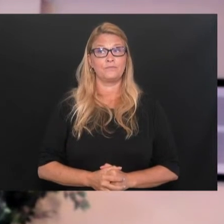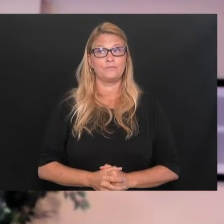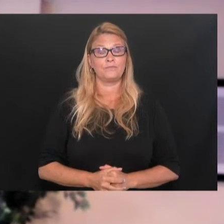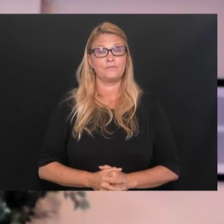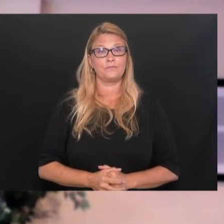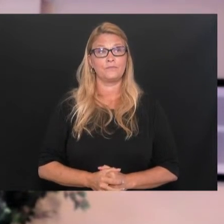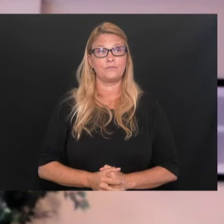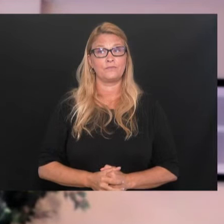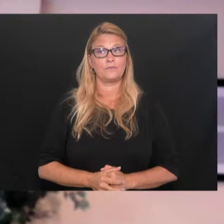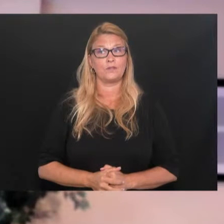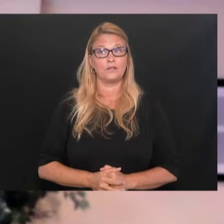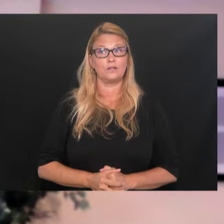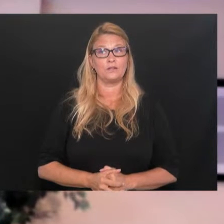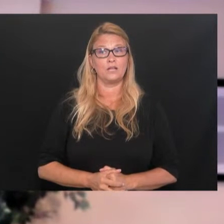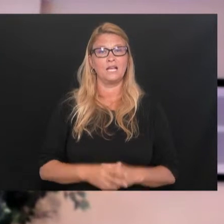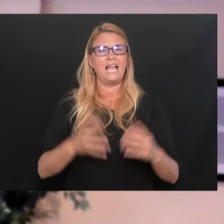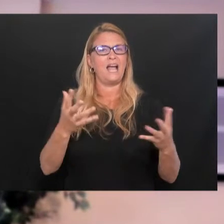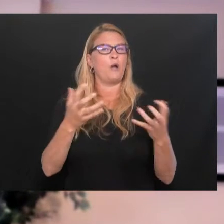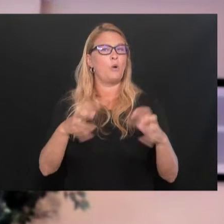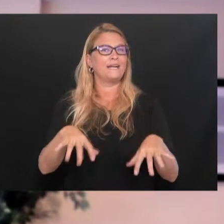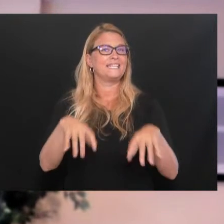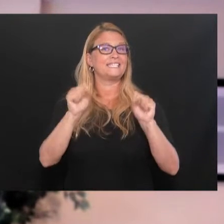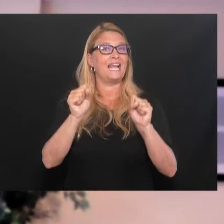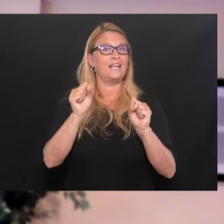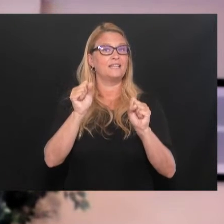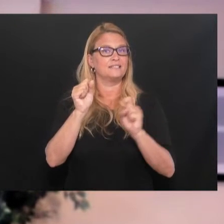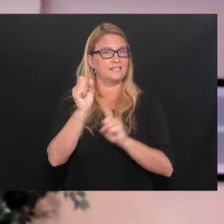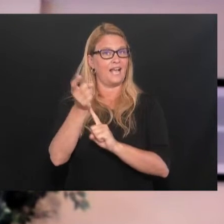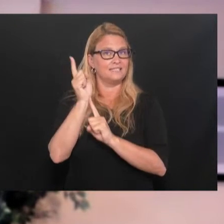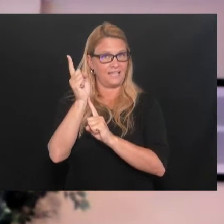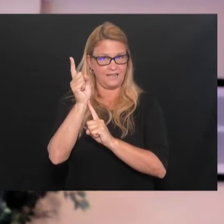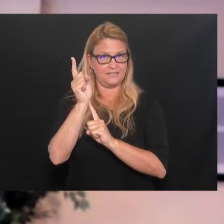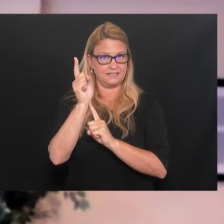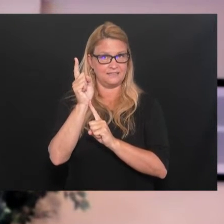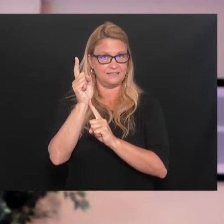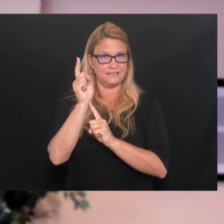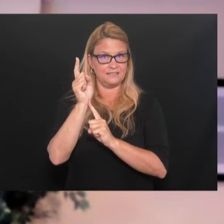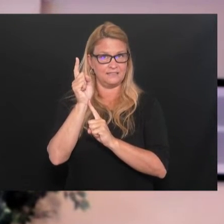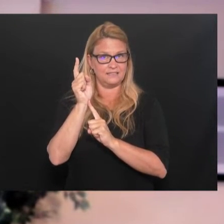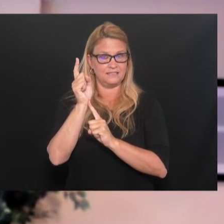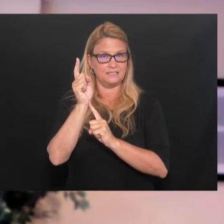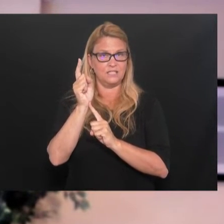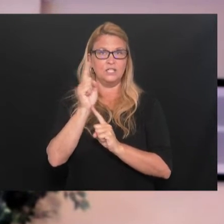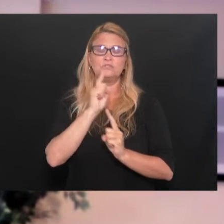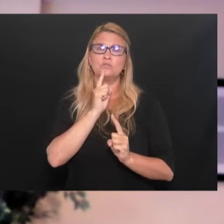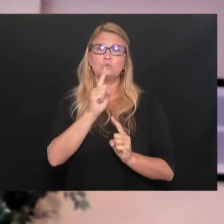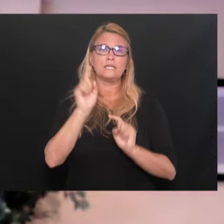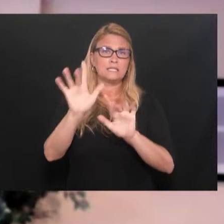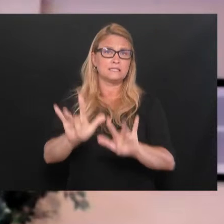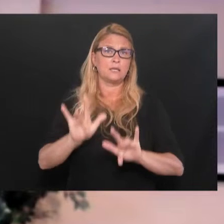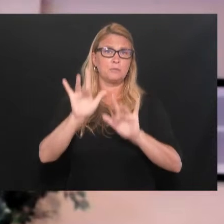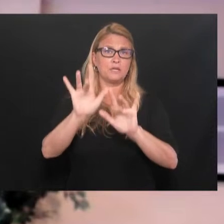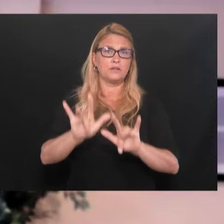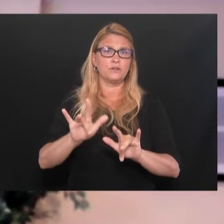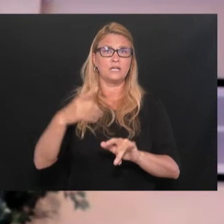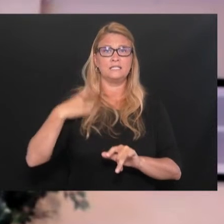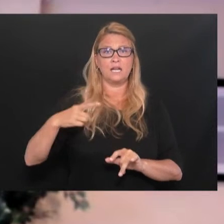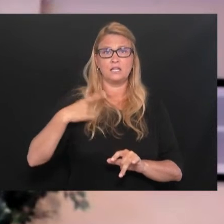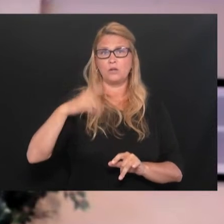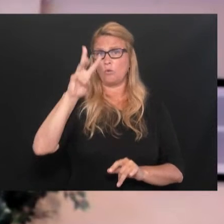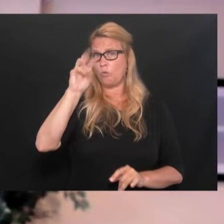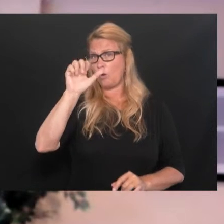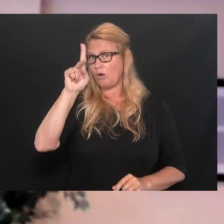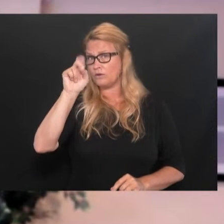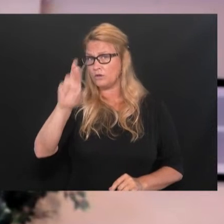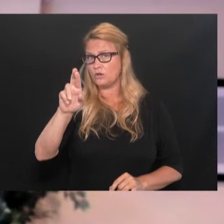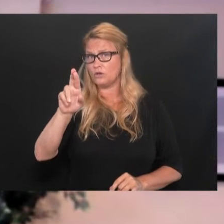I want to just take a second to also extend our condolences to Delegate Walker